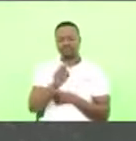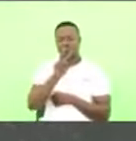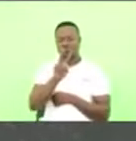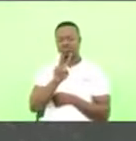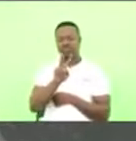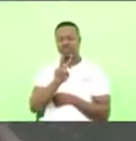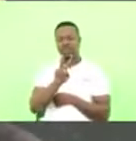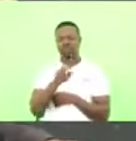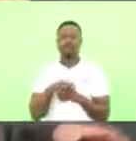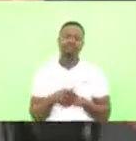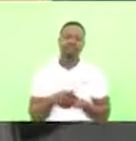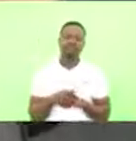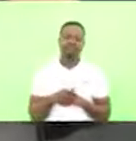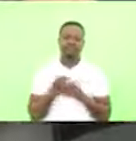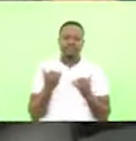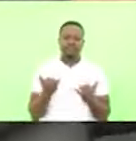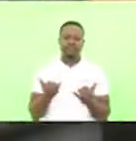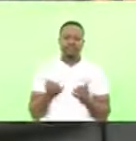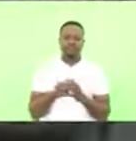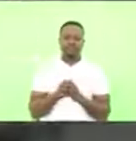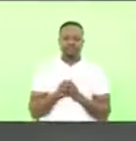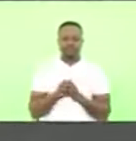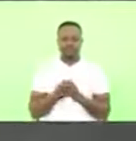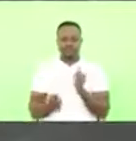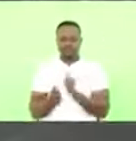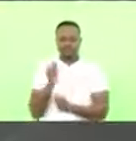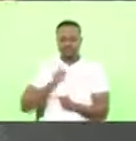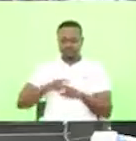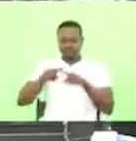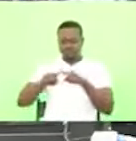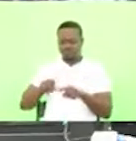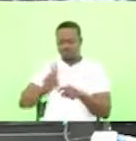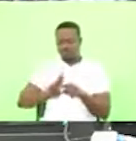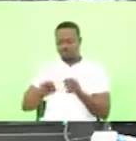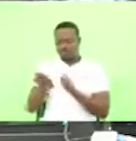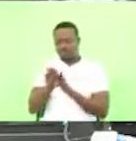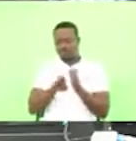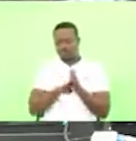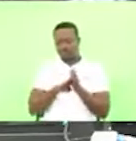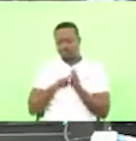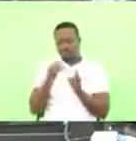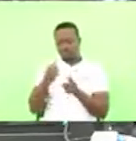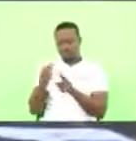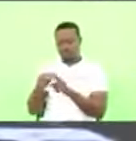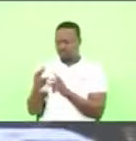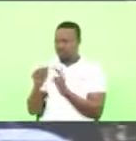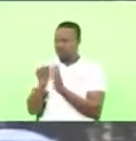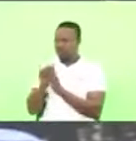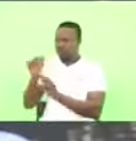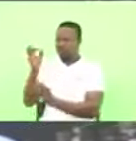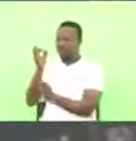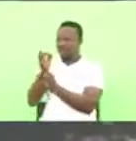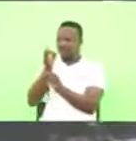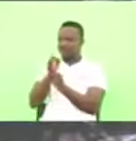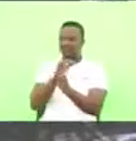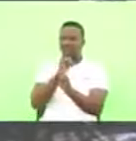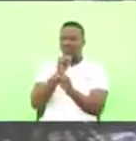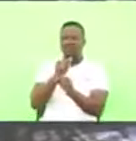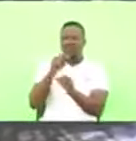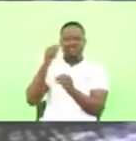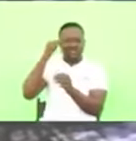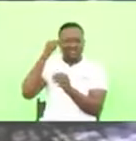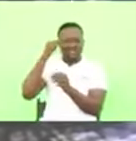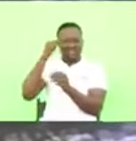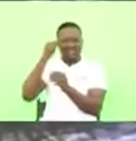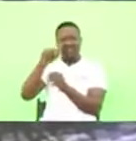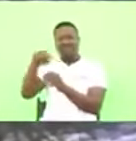Now, I've tried to dwell in scripture so that your faith will not be based on any other but